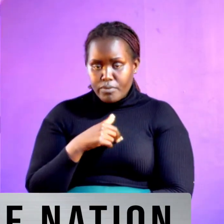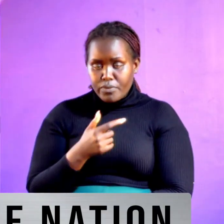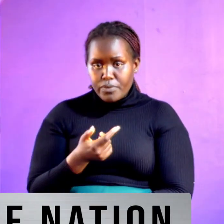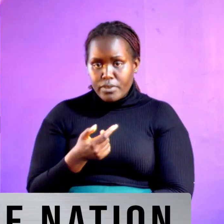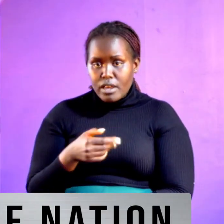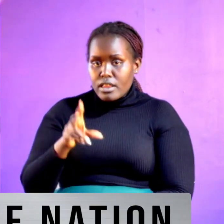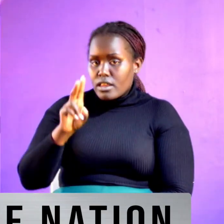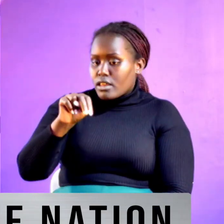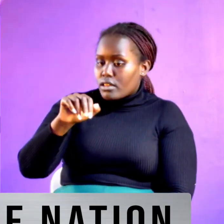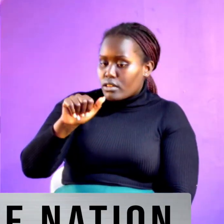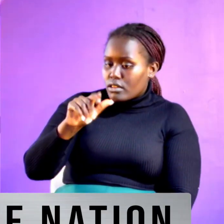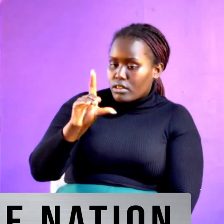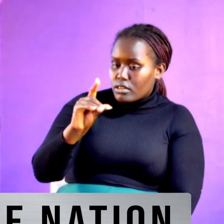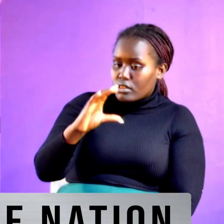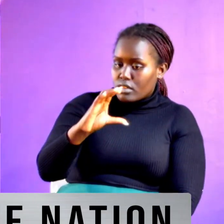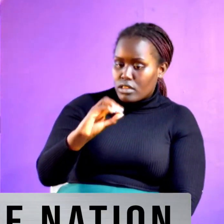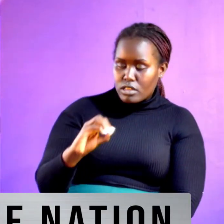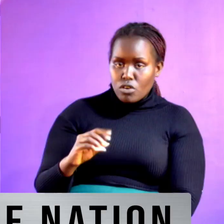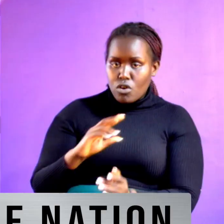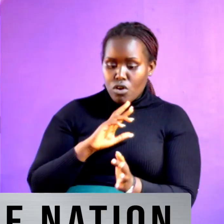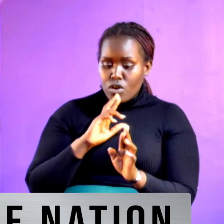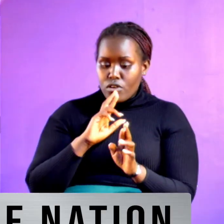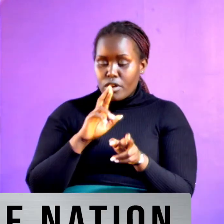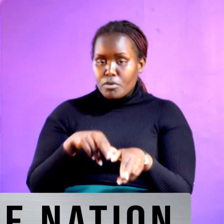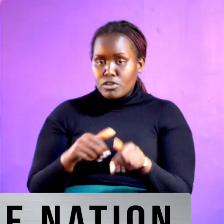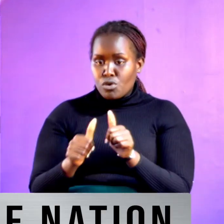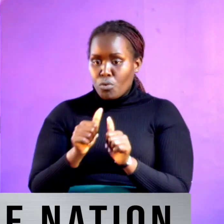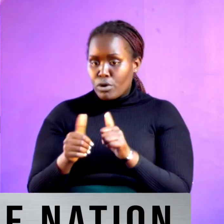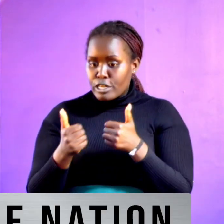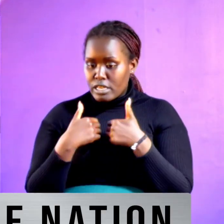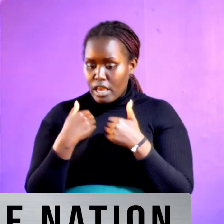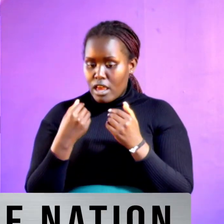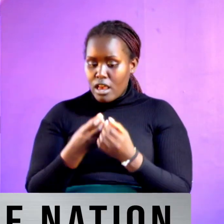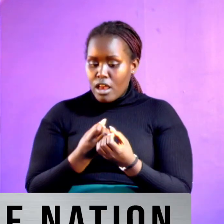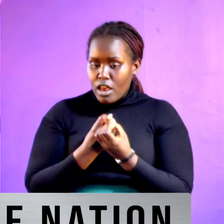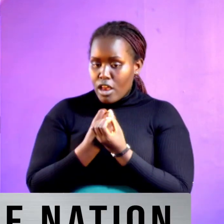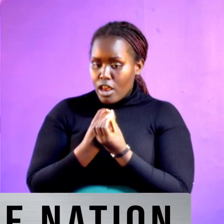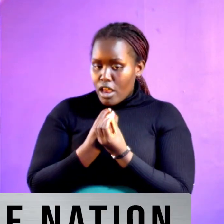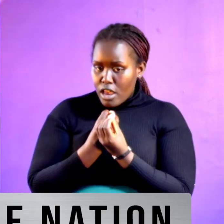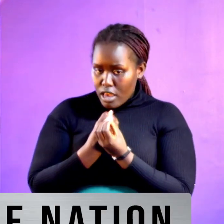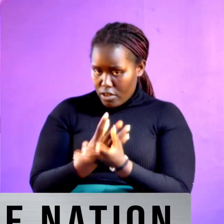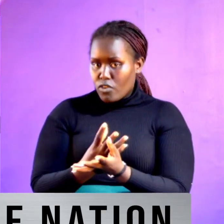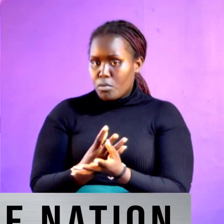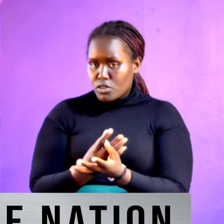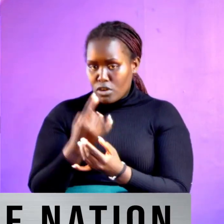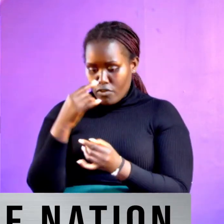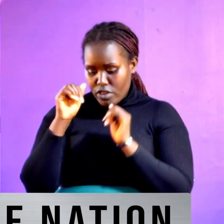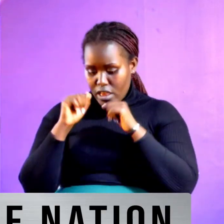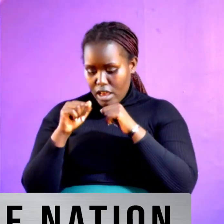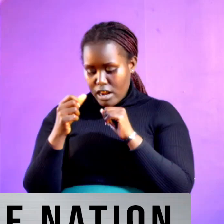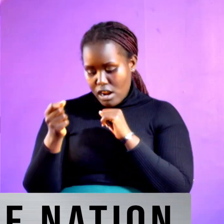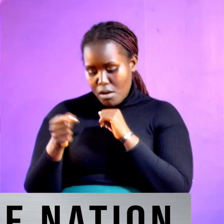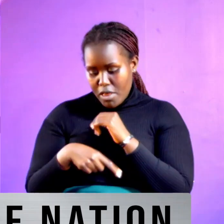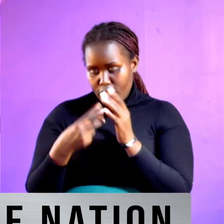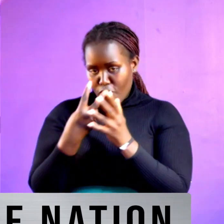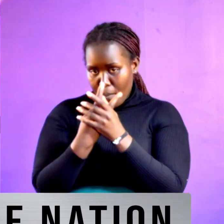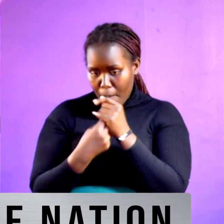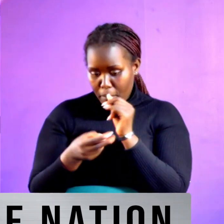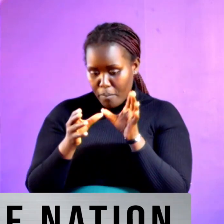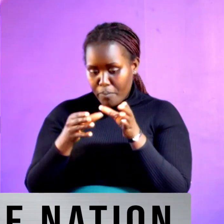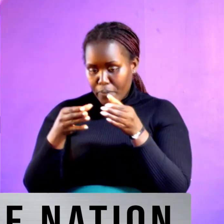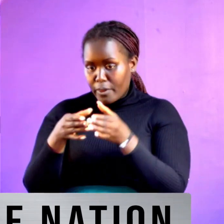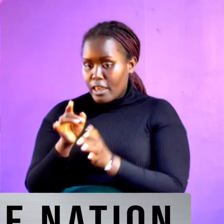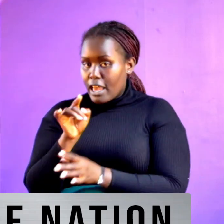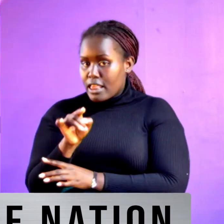report, which detailed the agreed demands between the both parties. But, well, this was